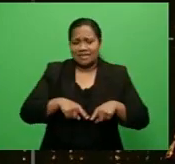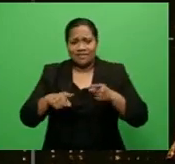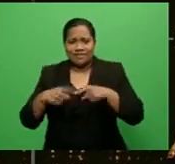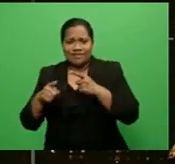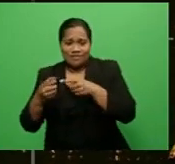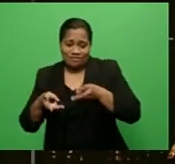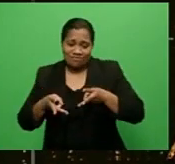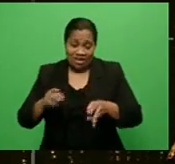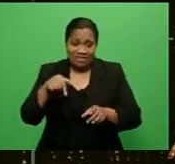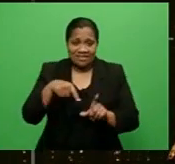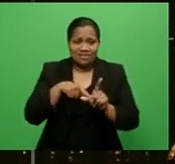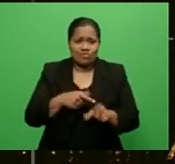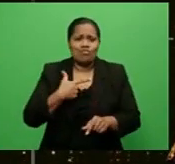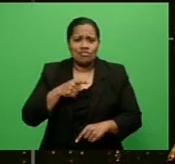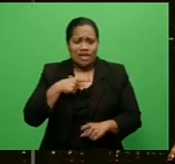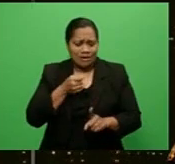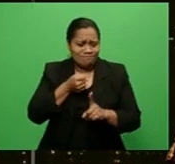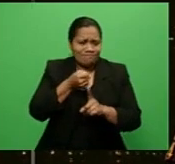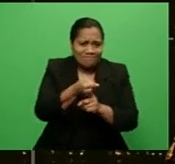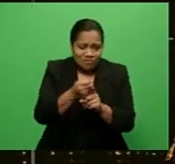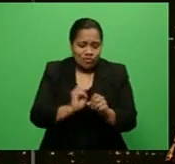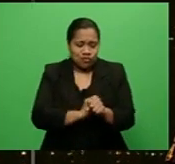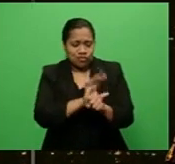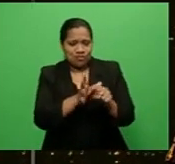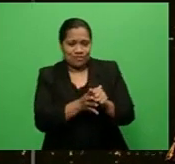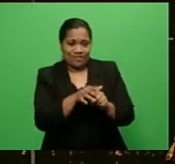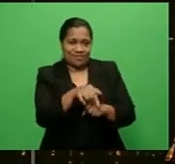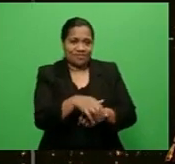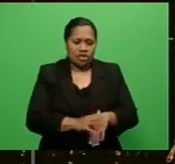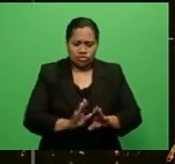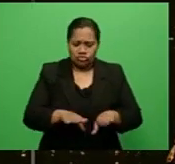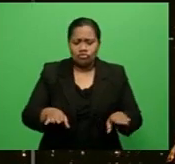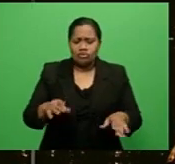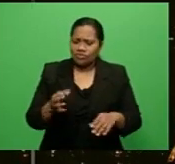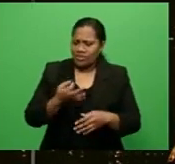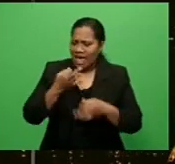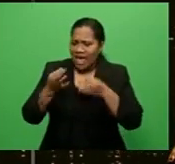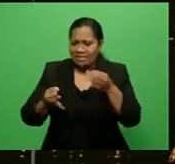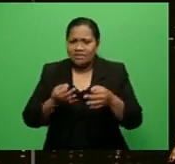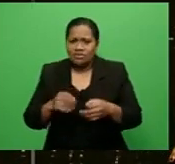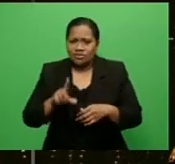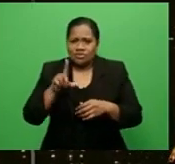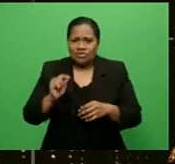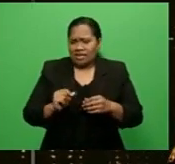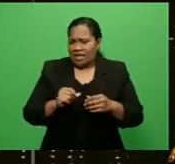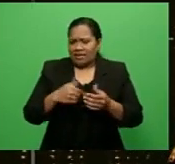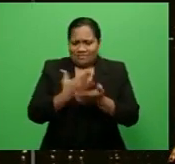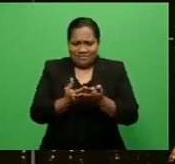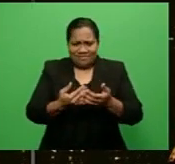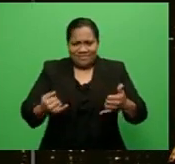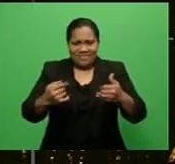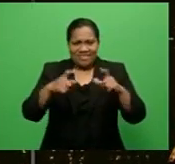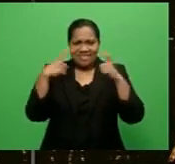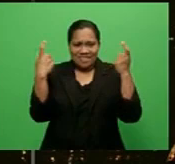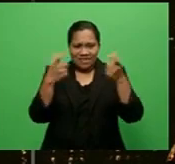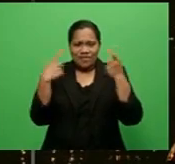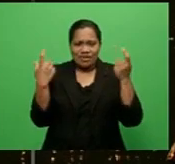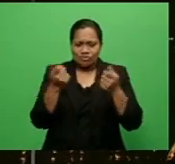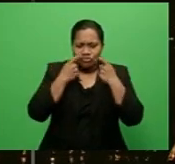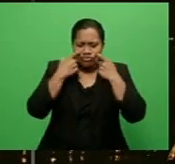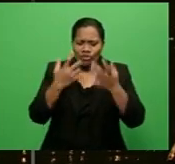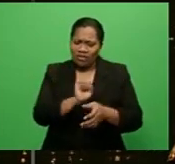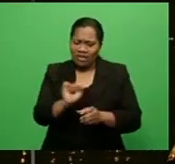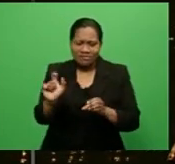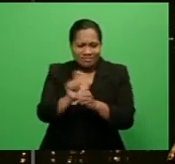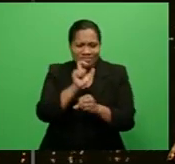to the impacts of the coronavirus pandemic. Children were asked to take part in a virtual celebration by showing their creativity on a